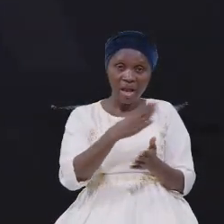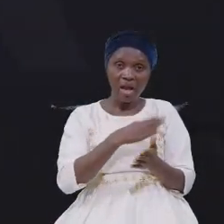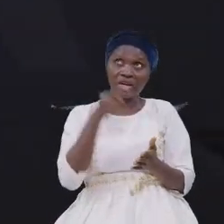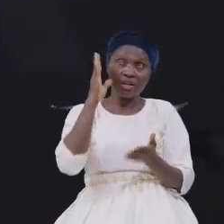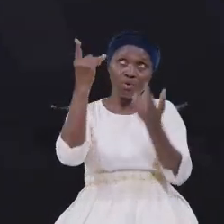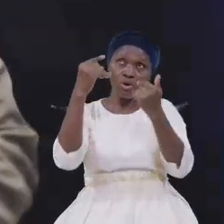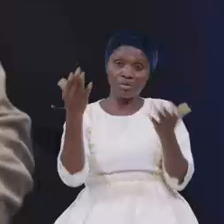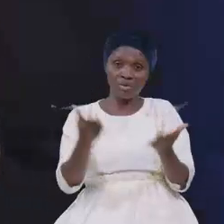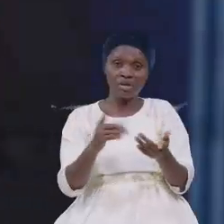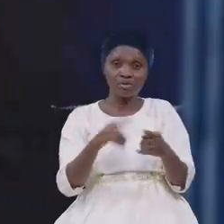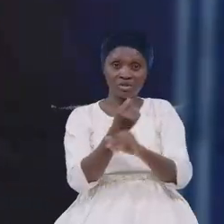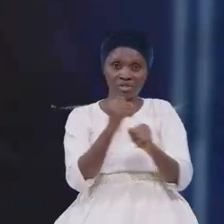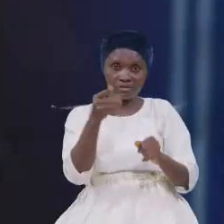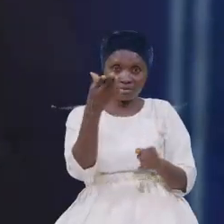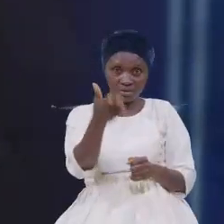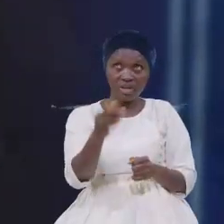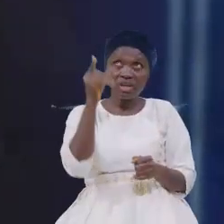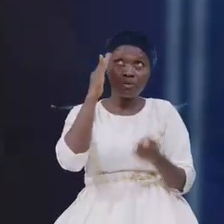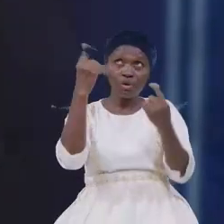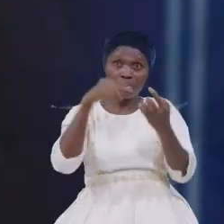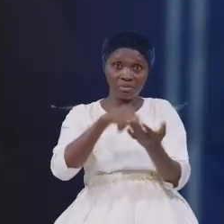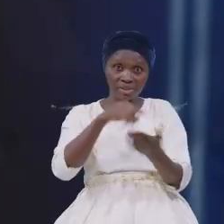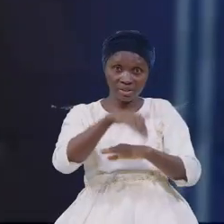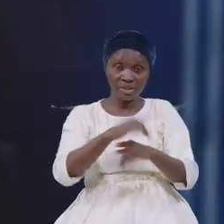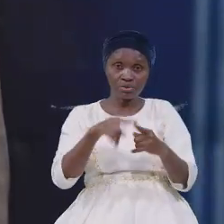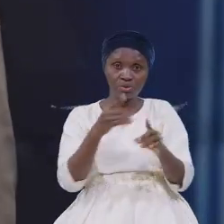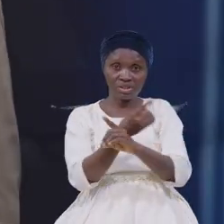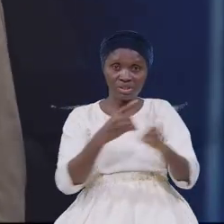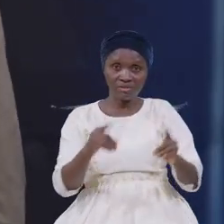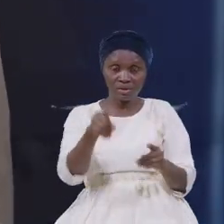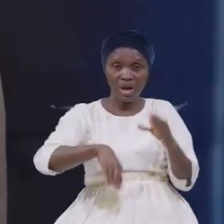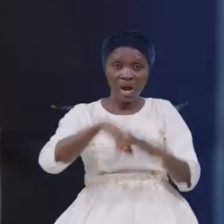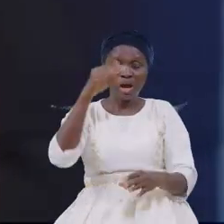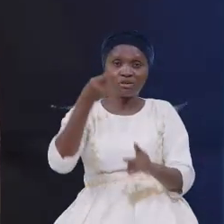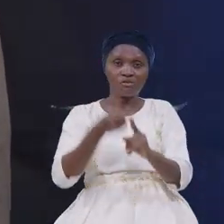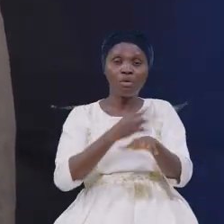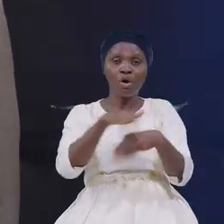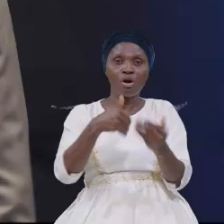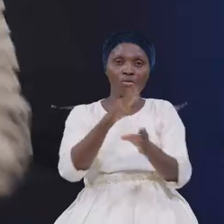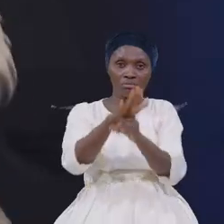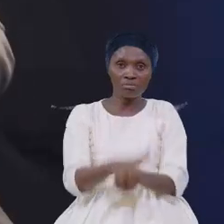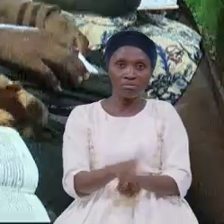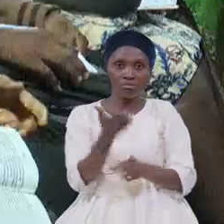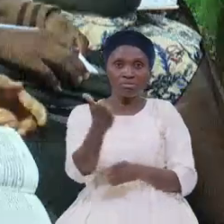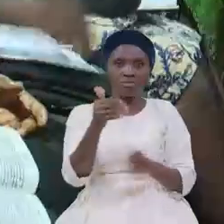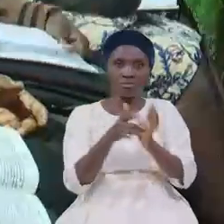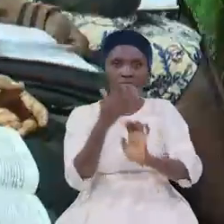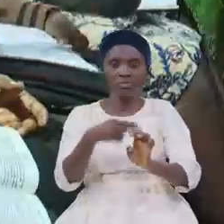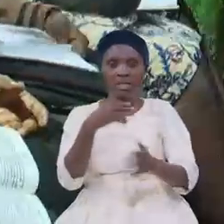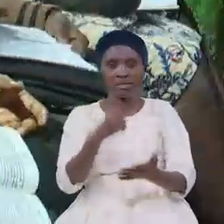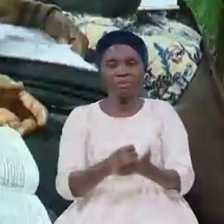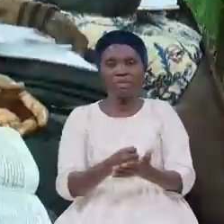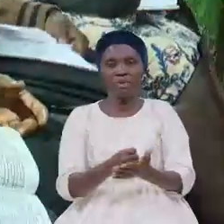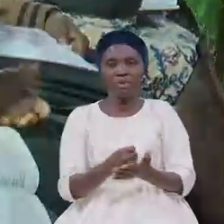come tonight and deliver you from every oppression there in Jesus' name. Behold,